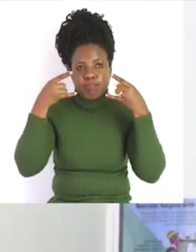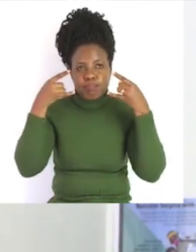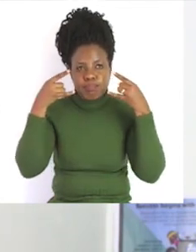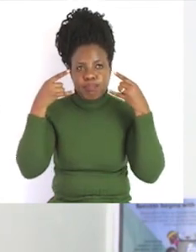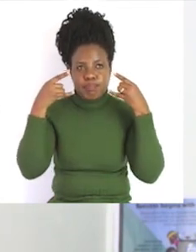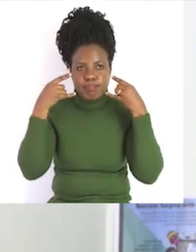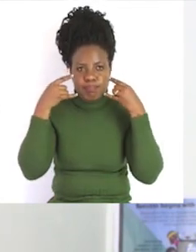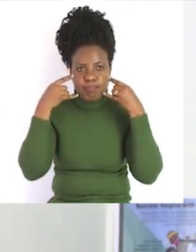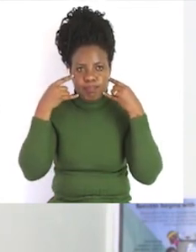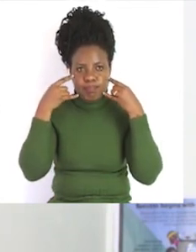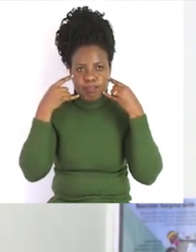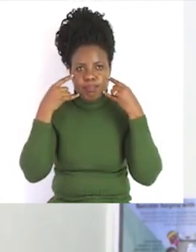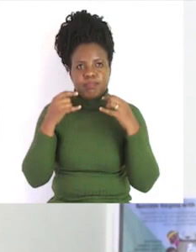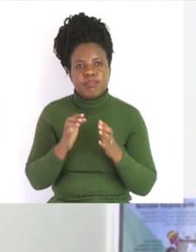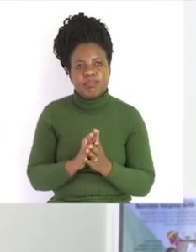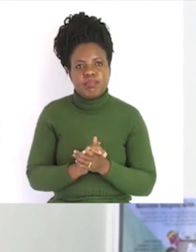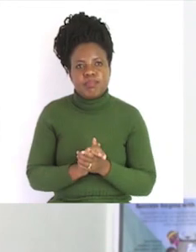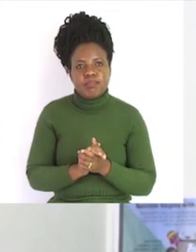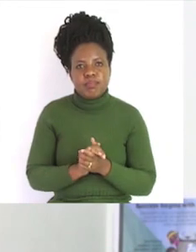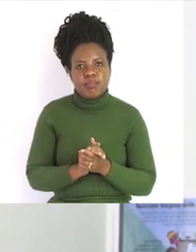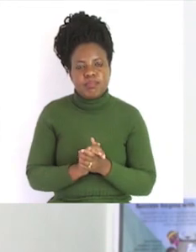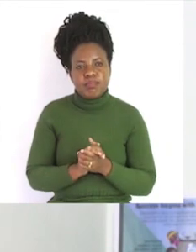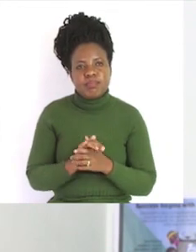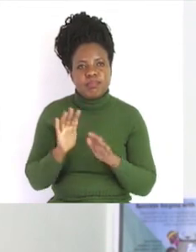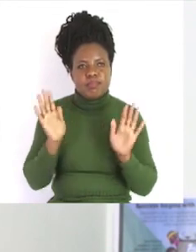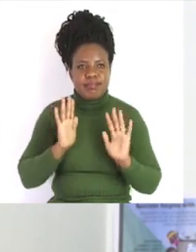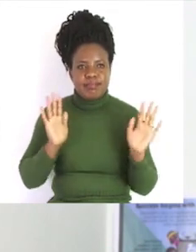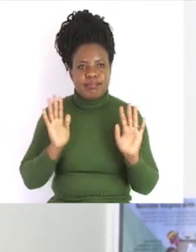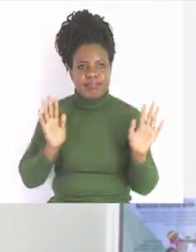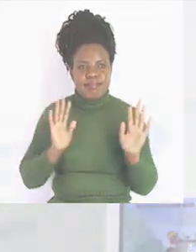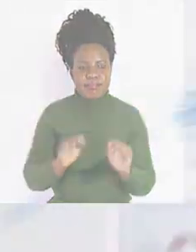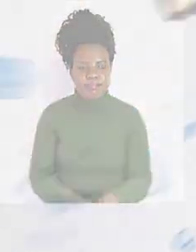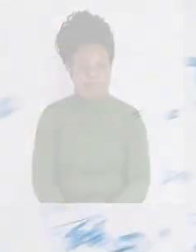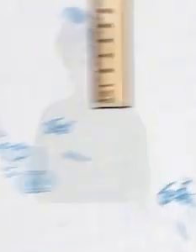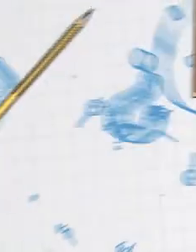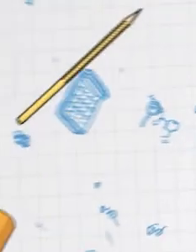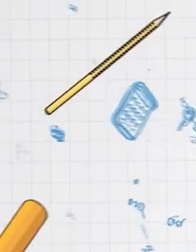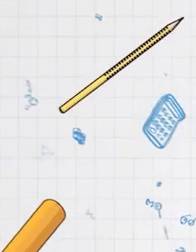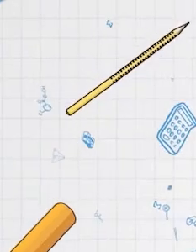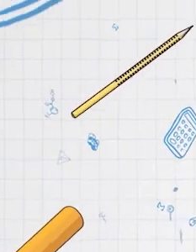your mask. Okay. Until next time, goodbye.